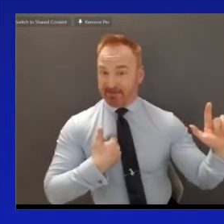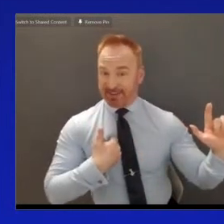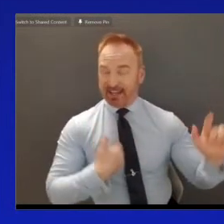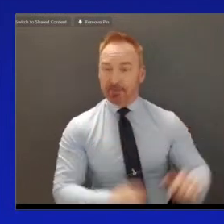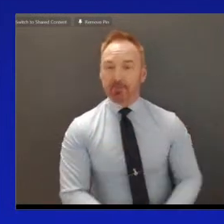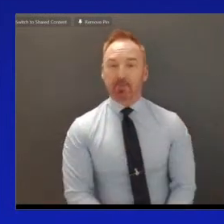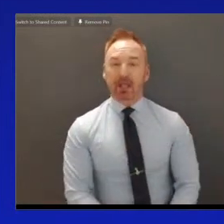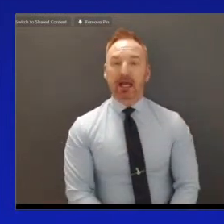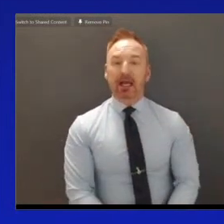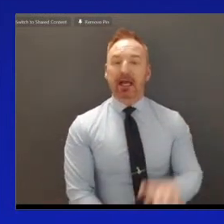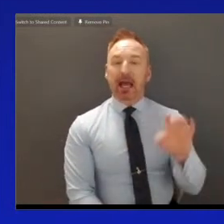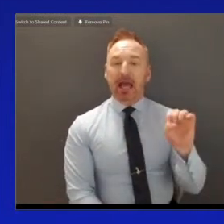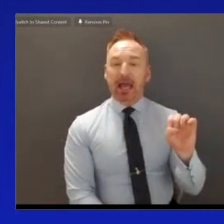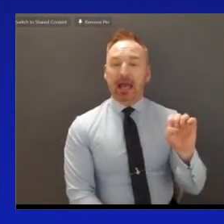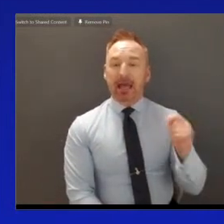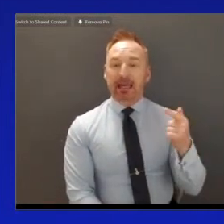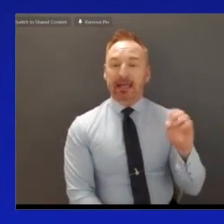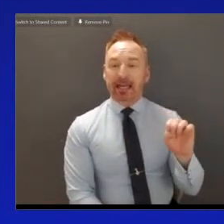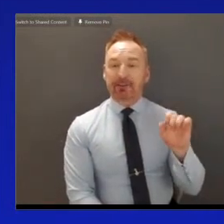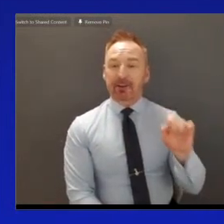at